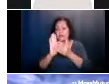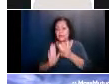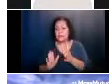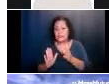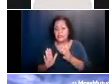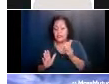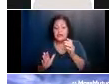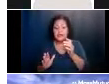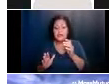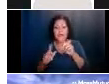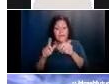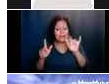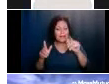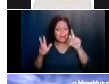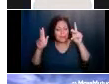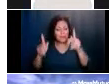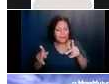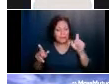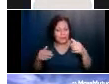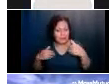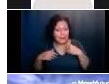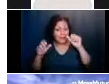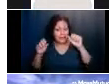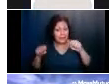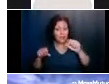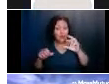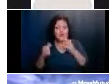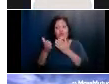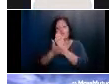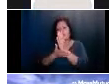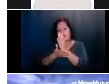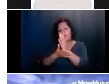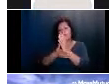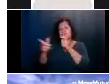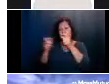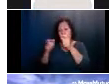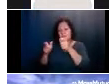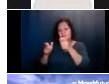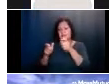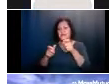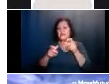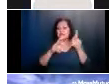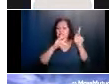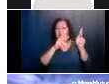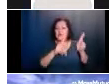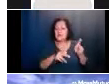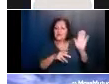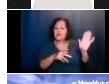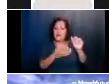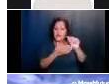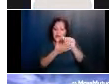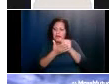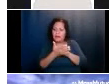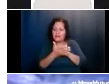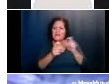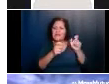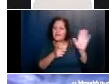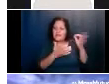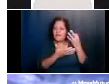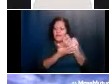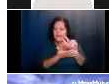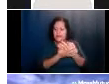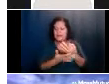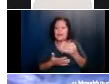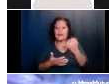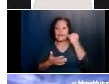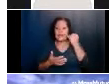to have the ability or the right to manage the person's finances. Also, if the